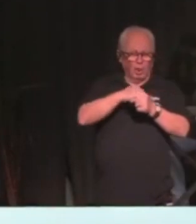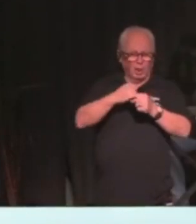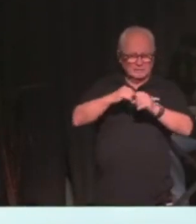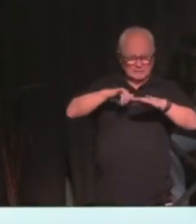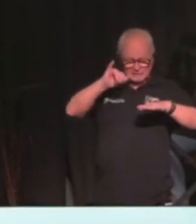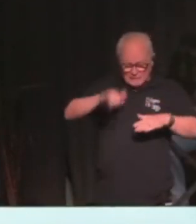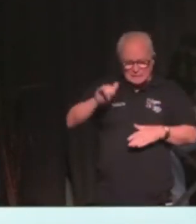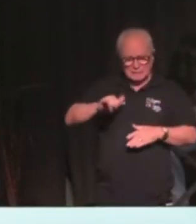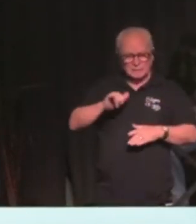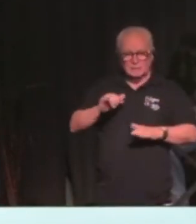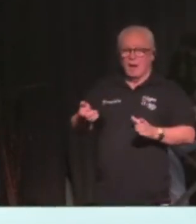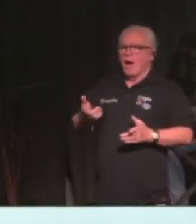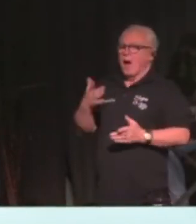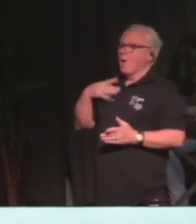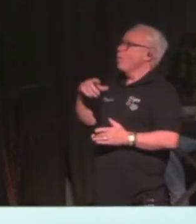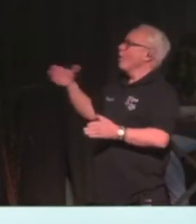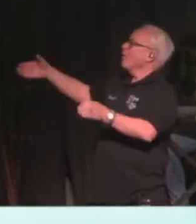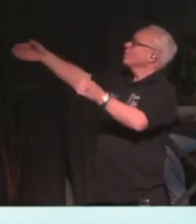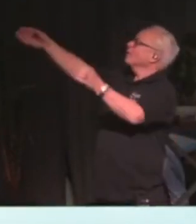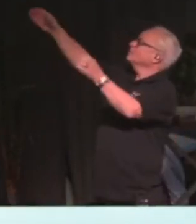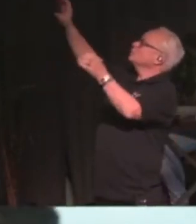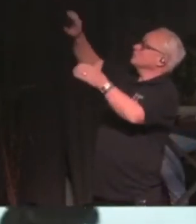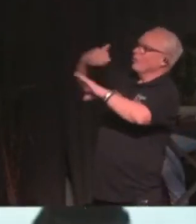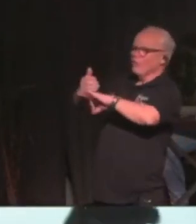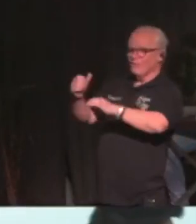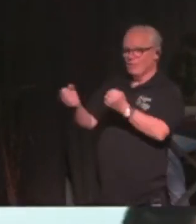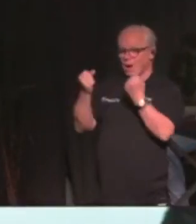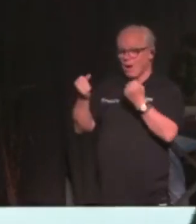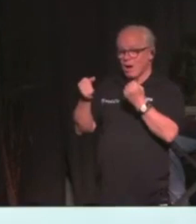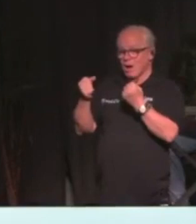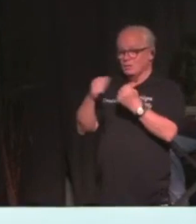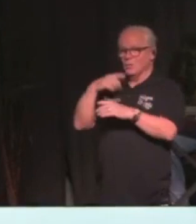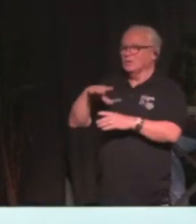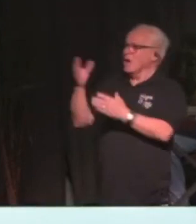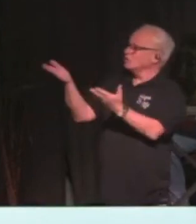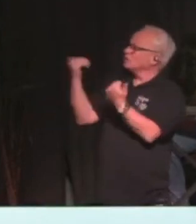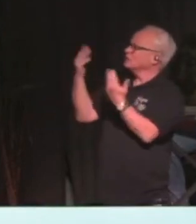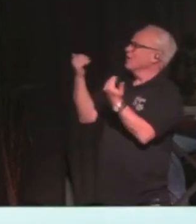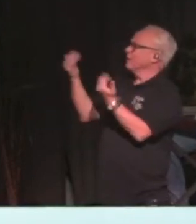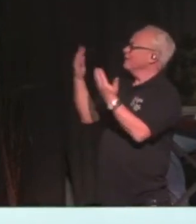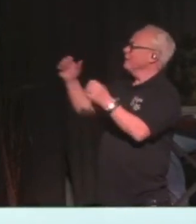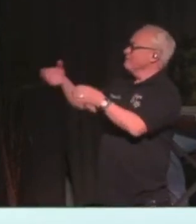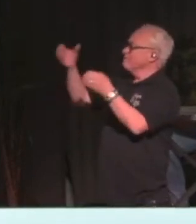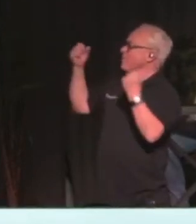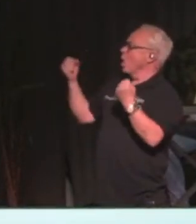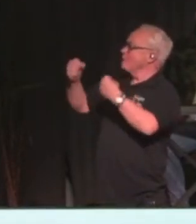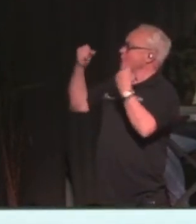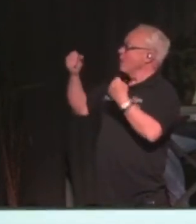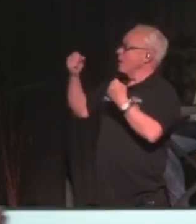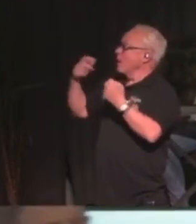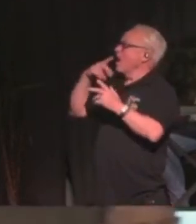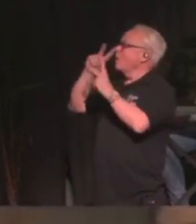on my life. I've sought the power more than the love of the giver of the power. Do you understand? That's probably why it took me